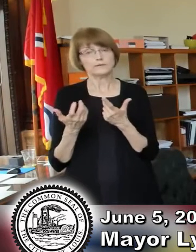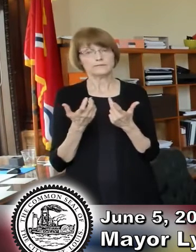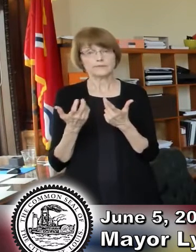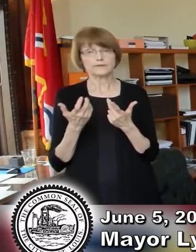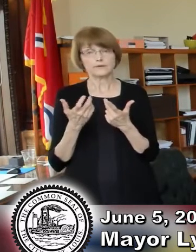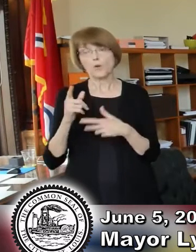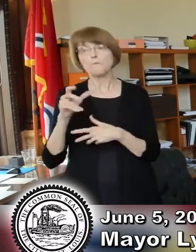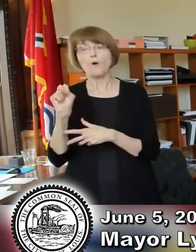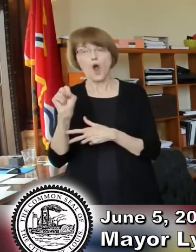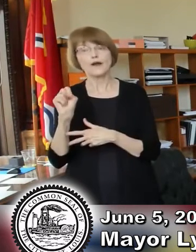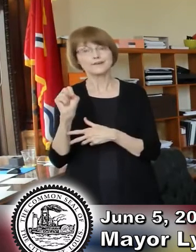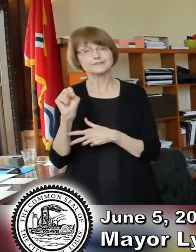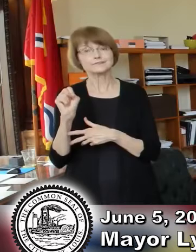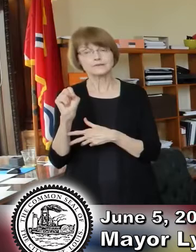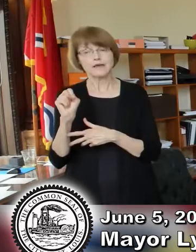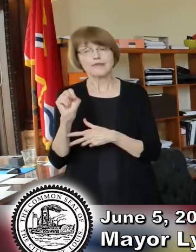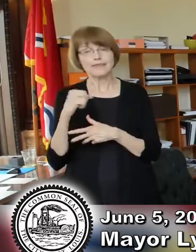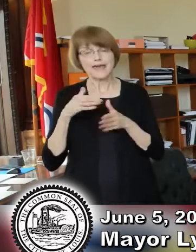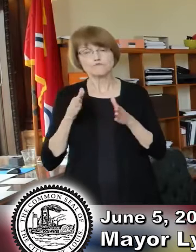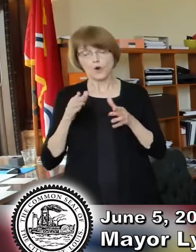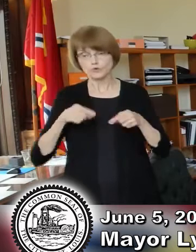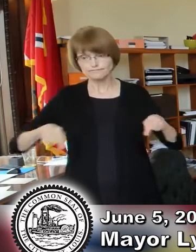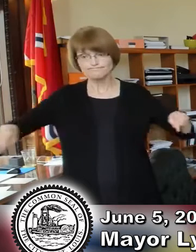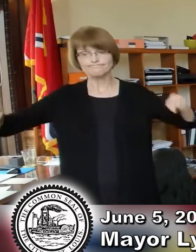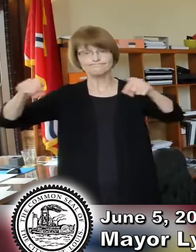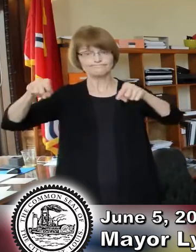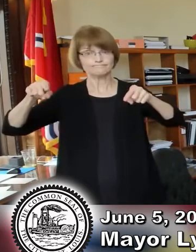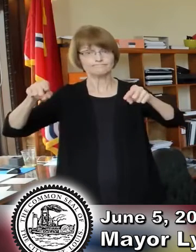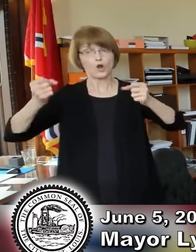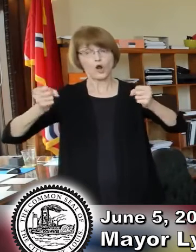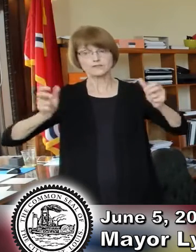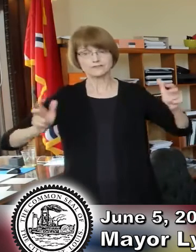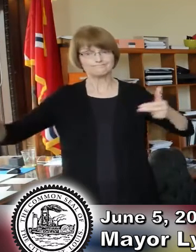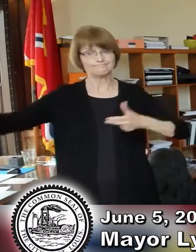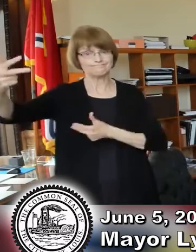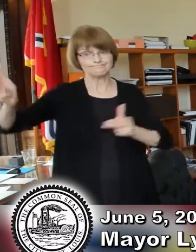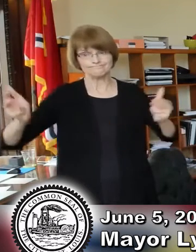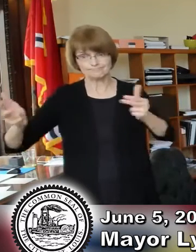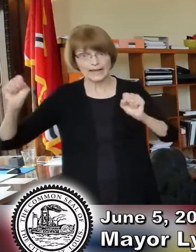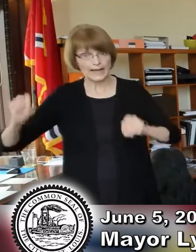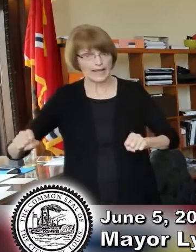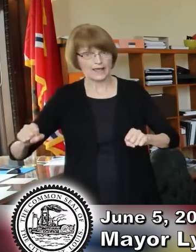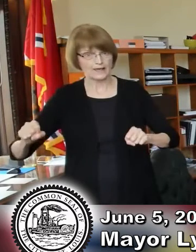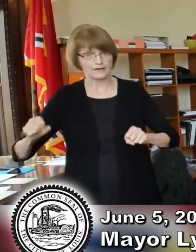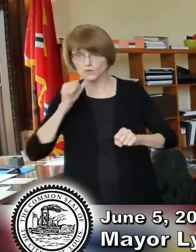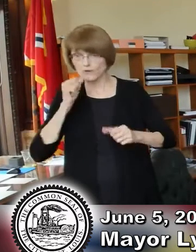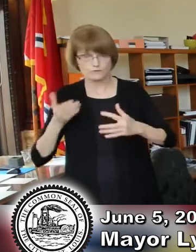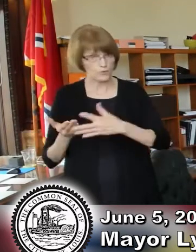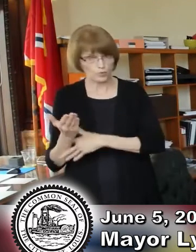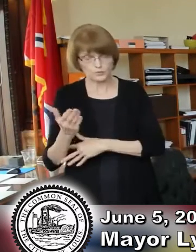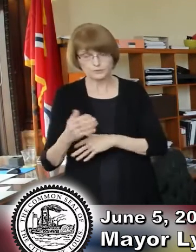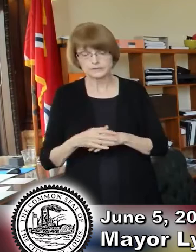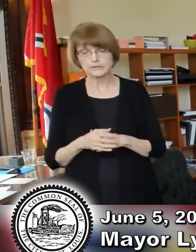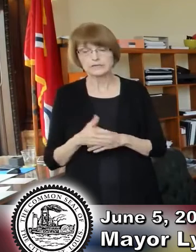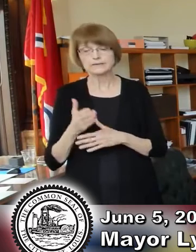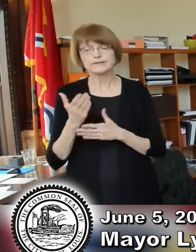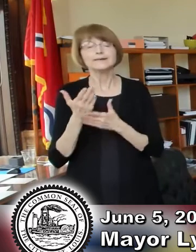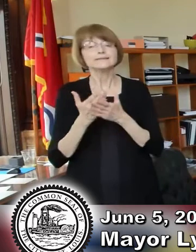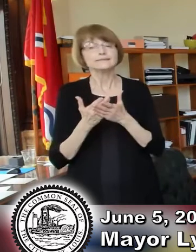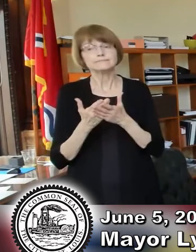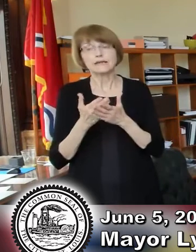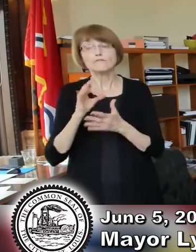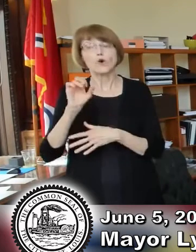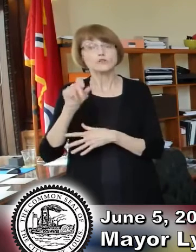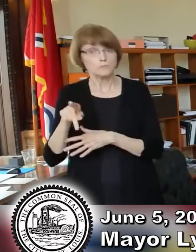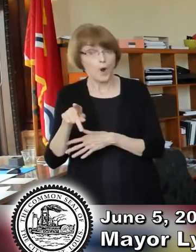around parks to get to where they need to go. Now, there will be some roads that reopen for example,